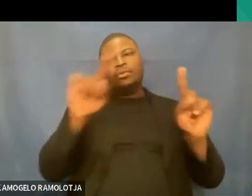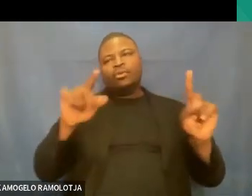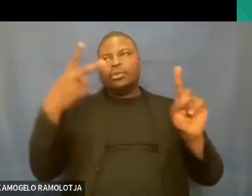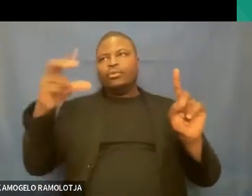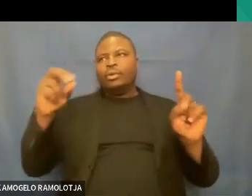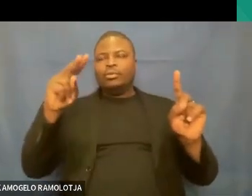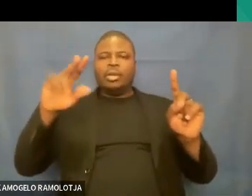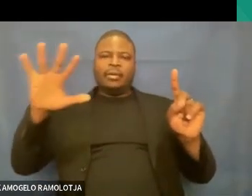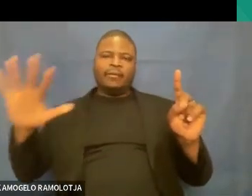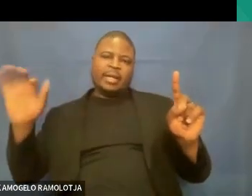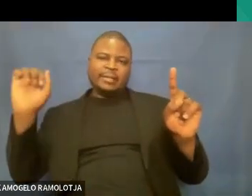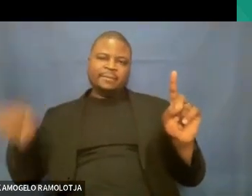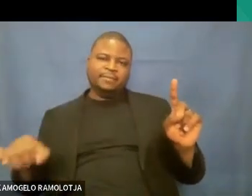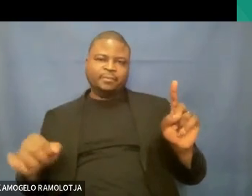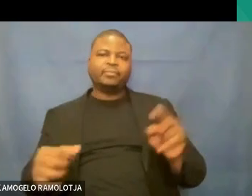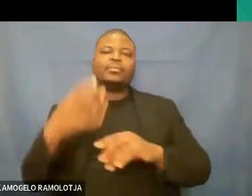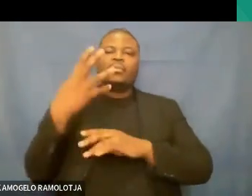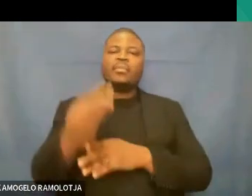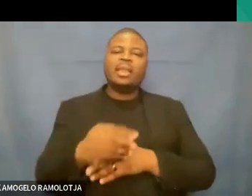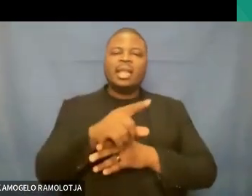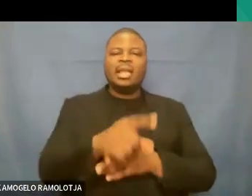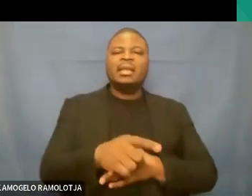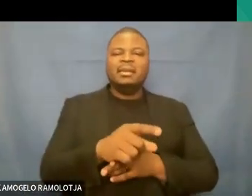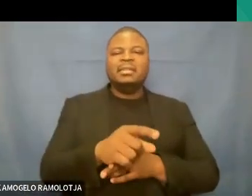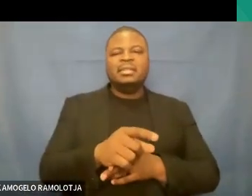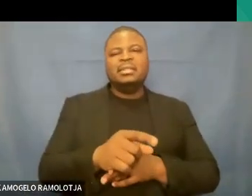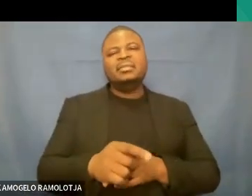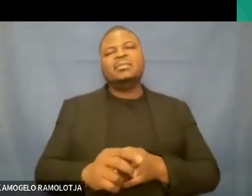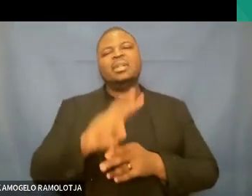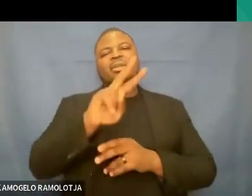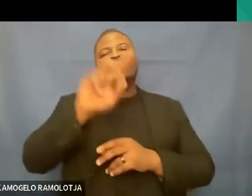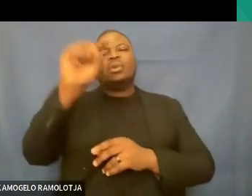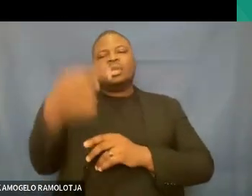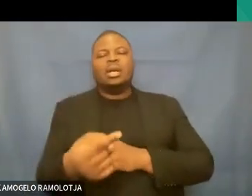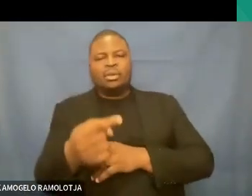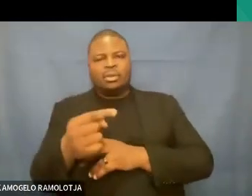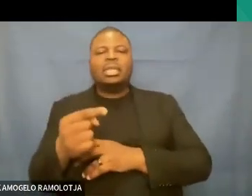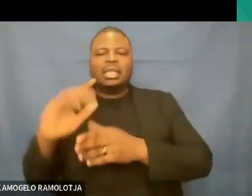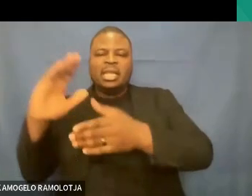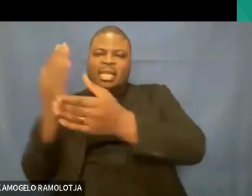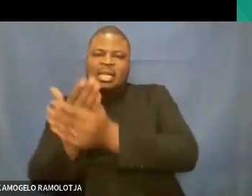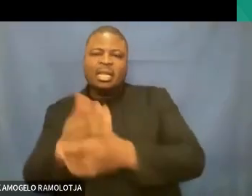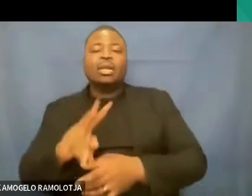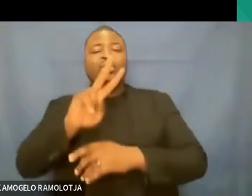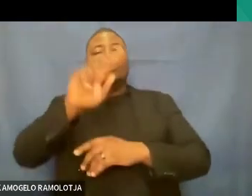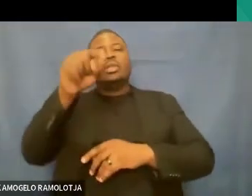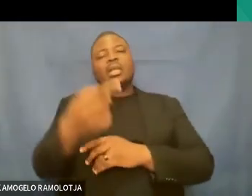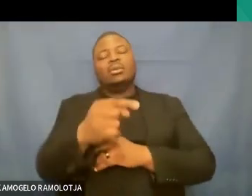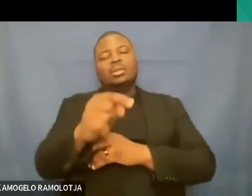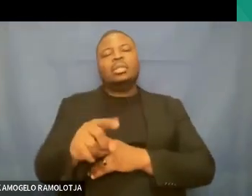2,012 cases were reported in that period. Of those 2,012 cases,